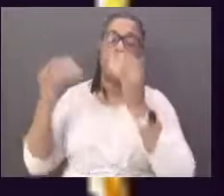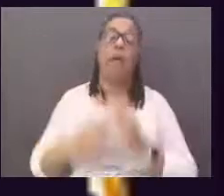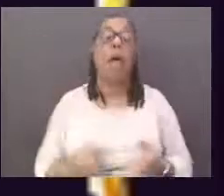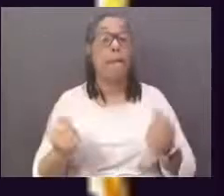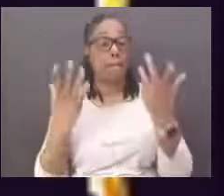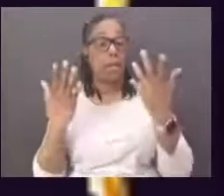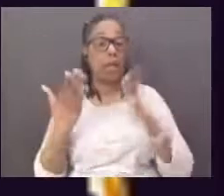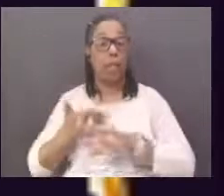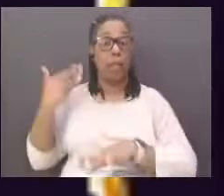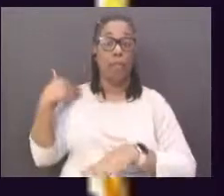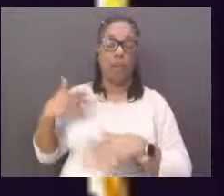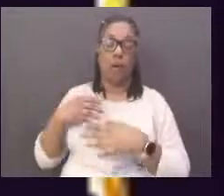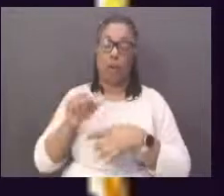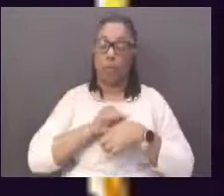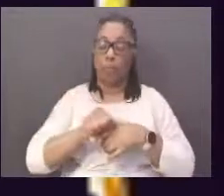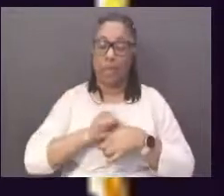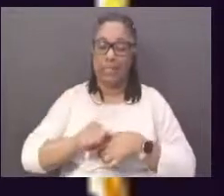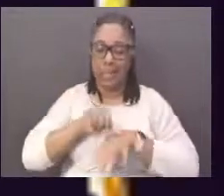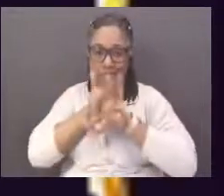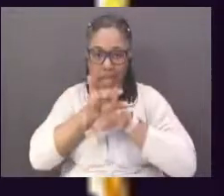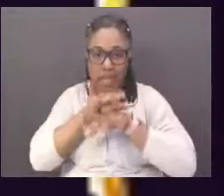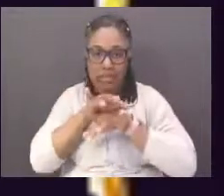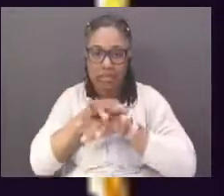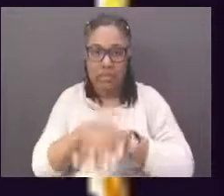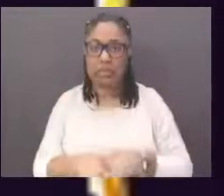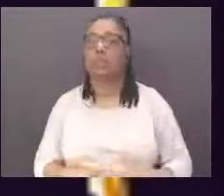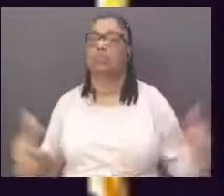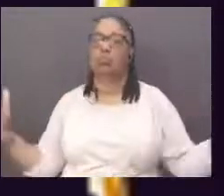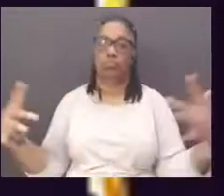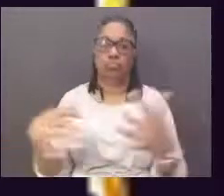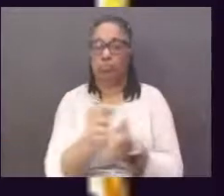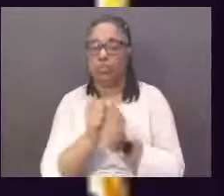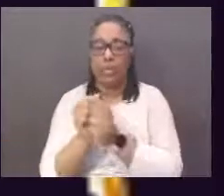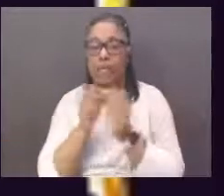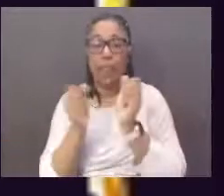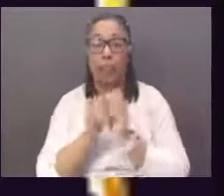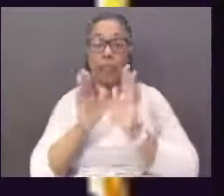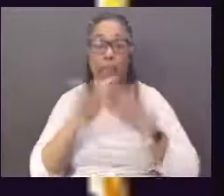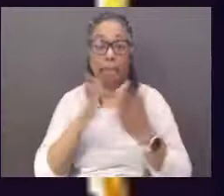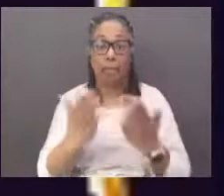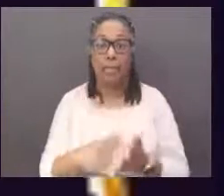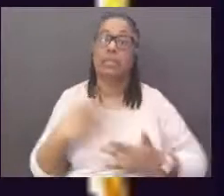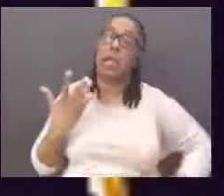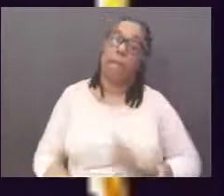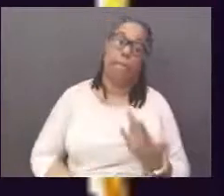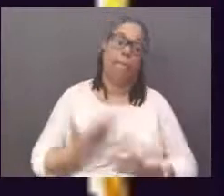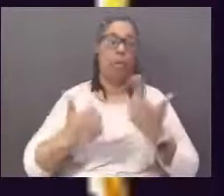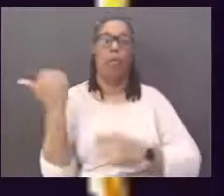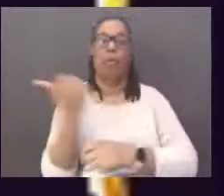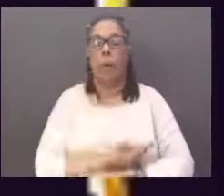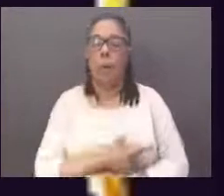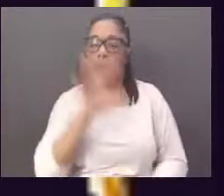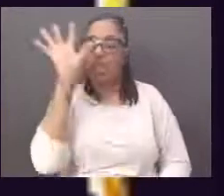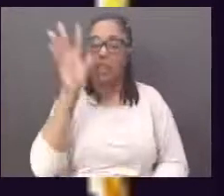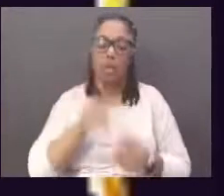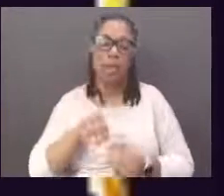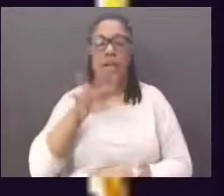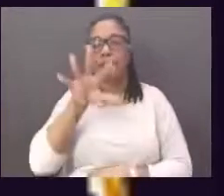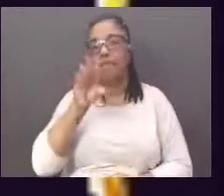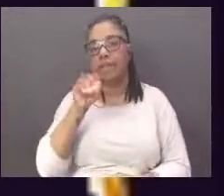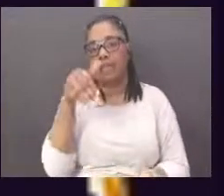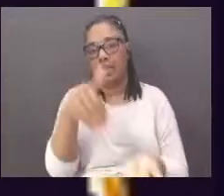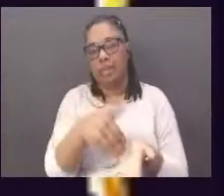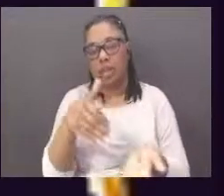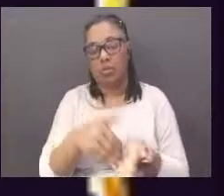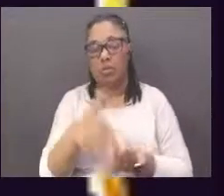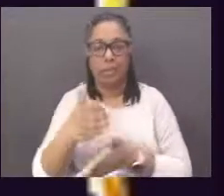practiced magic brought their books together and burned them in the sight of all. And it totaled 50,000 pieces of